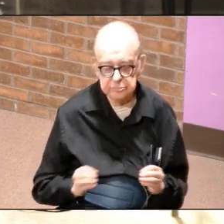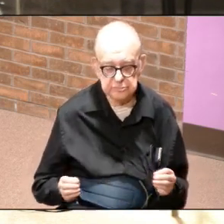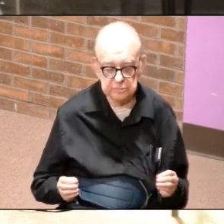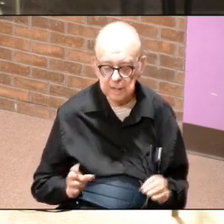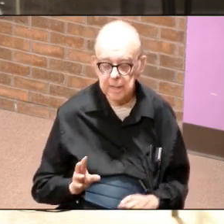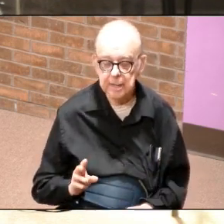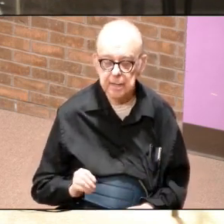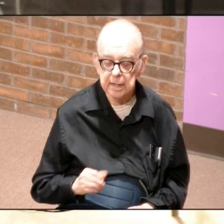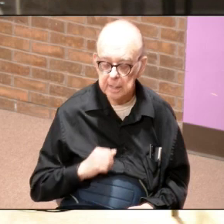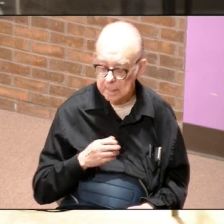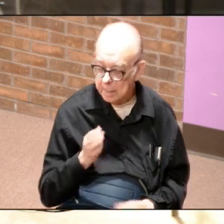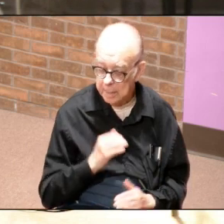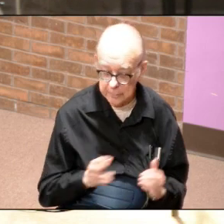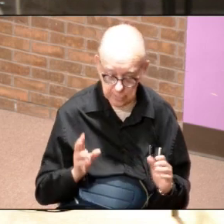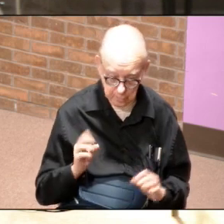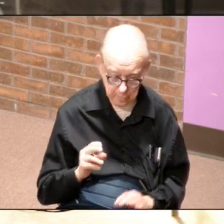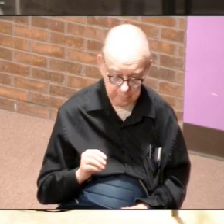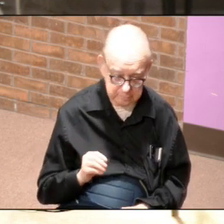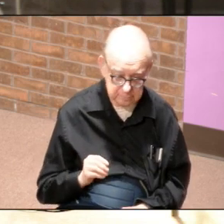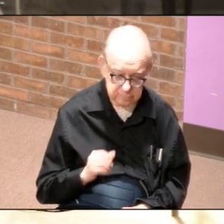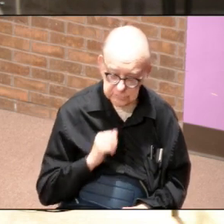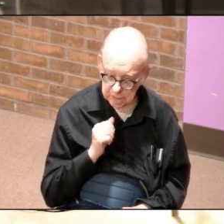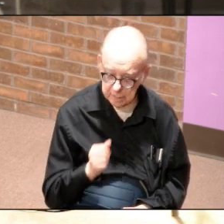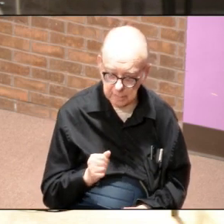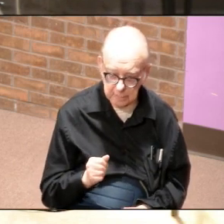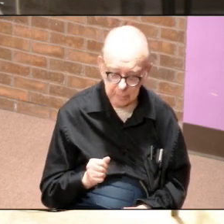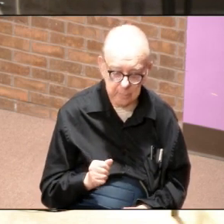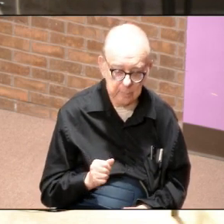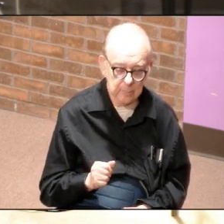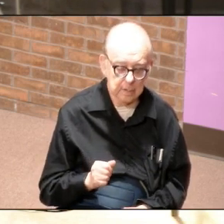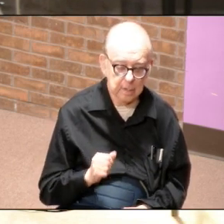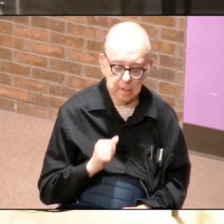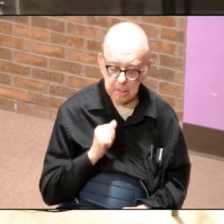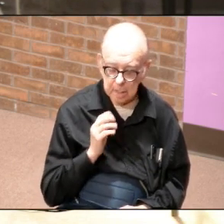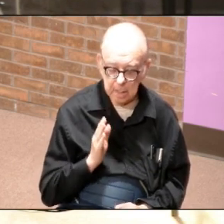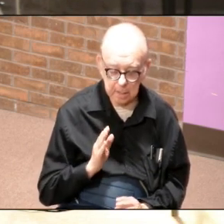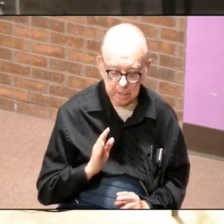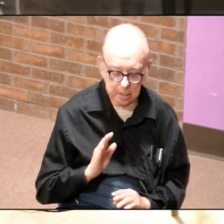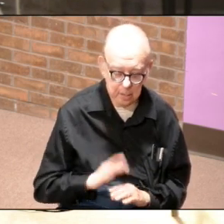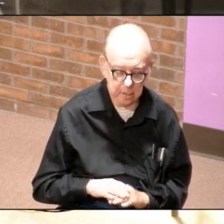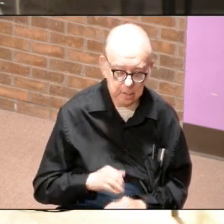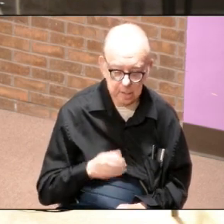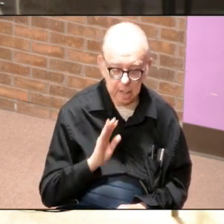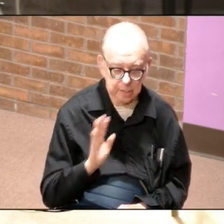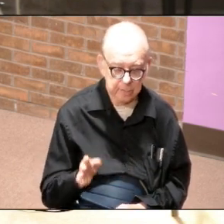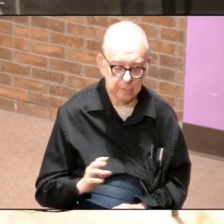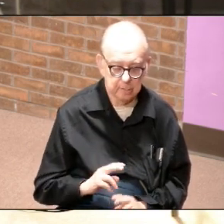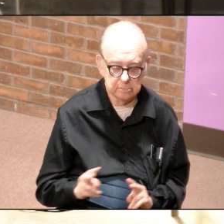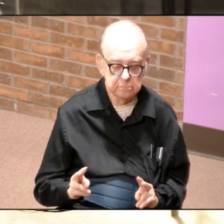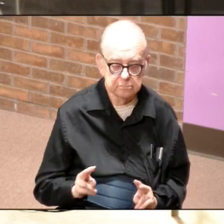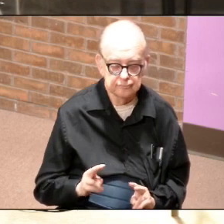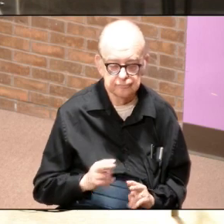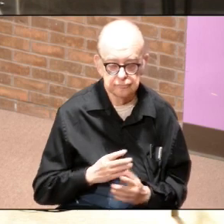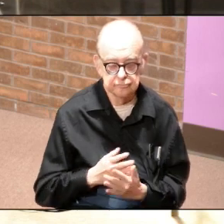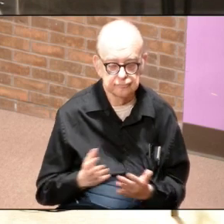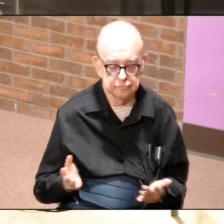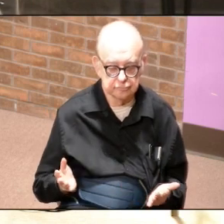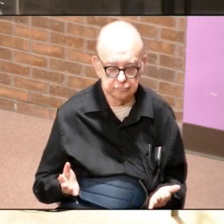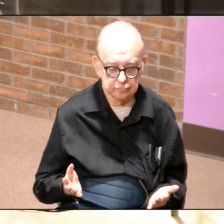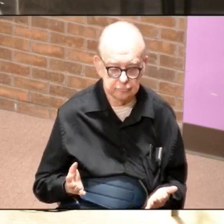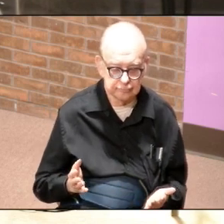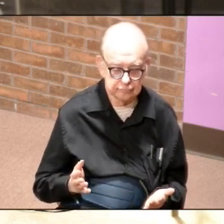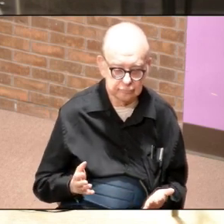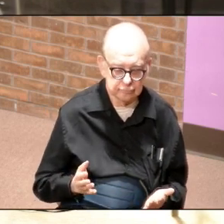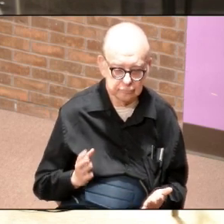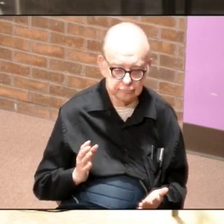heaven. Not in heaven. Not on God's watch. He'll wipe away all tears. Look at the other thing. There shall be